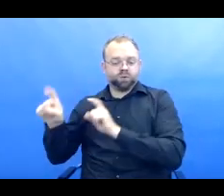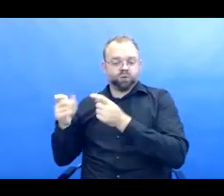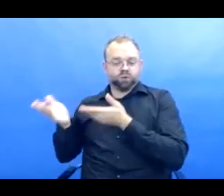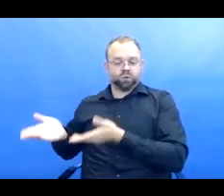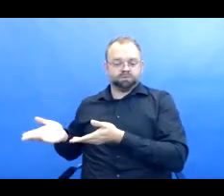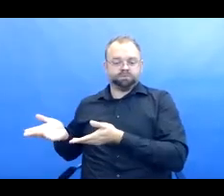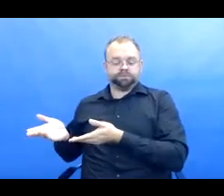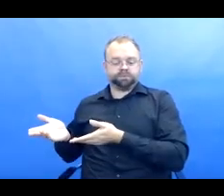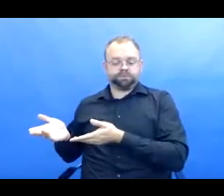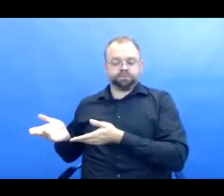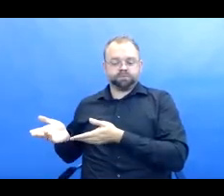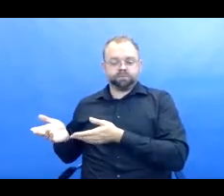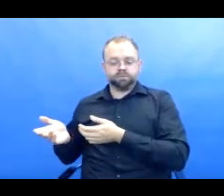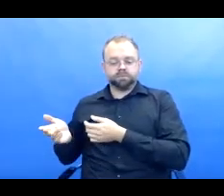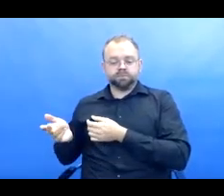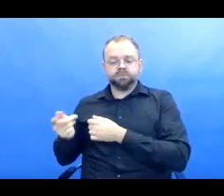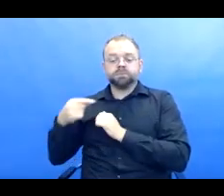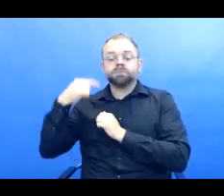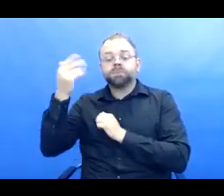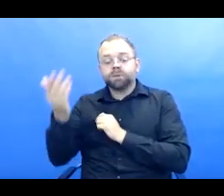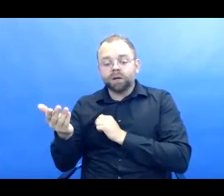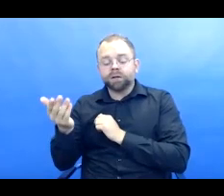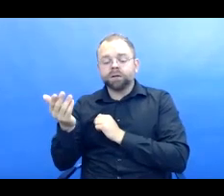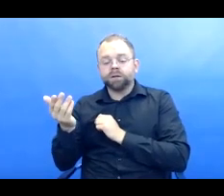to address the two panelists so far?